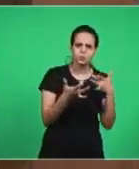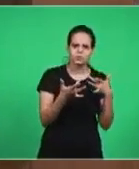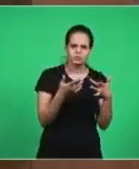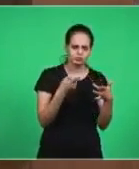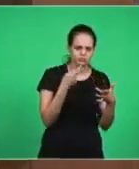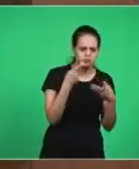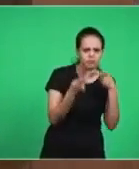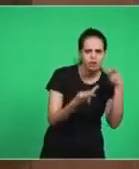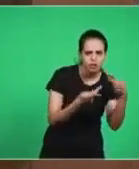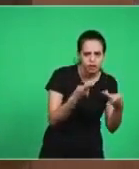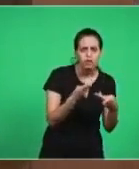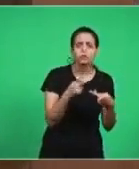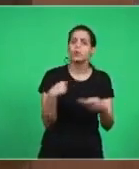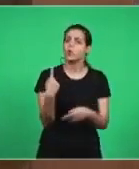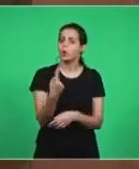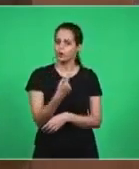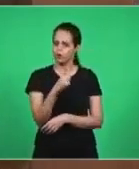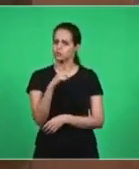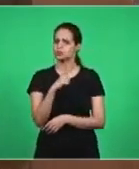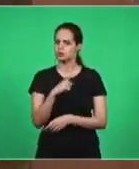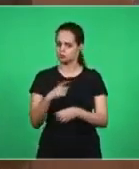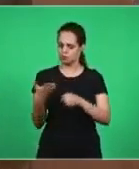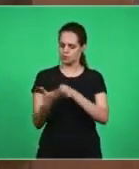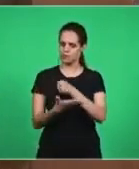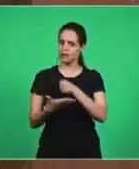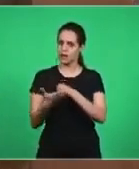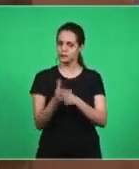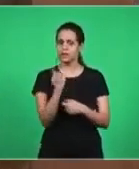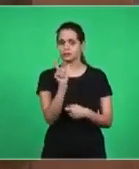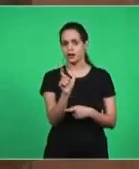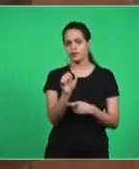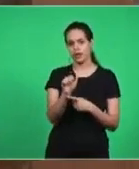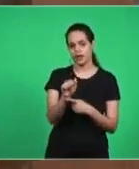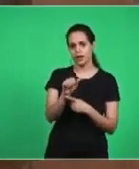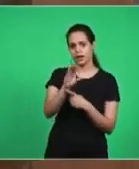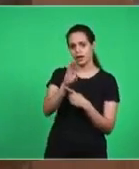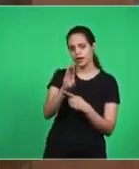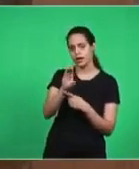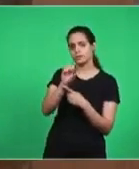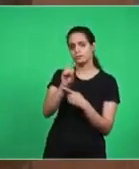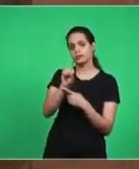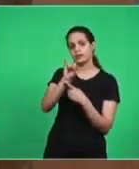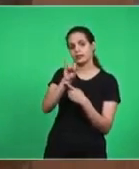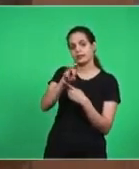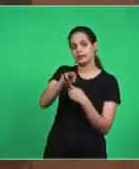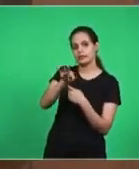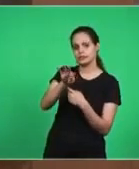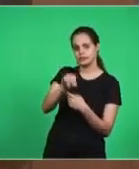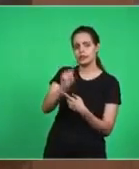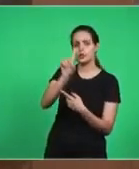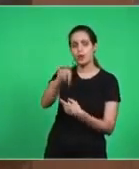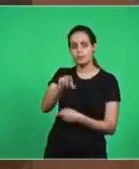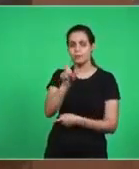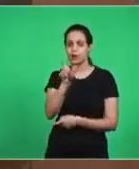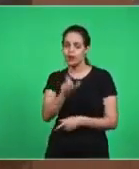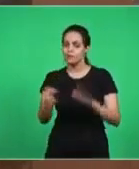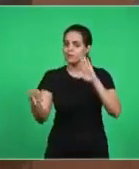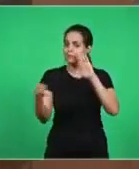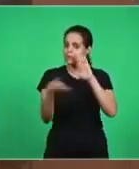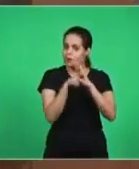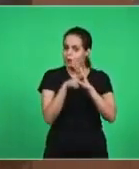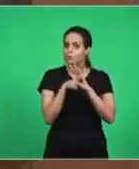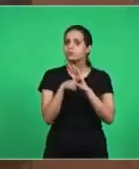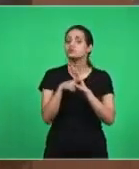said has basis and all of this. I want to say the word absent. It is in the name of a